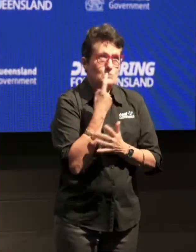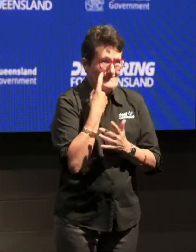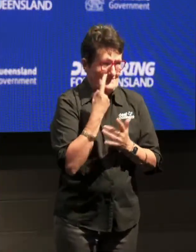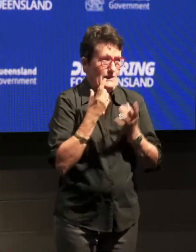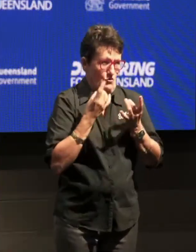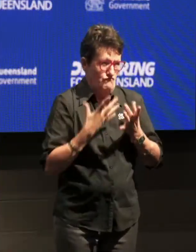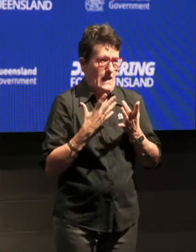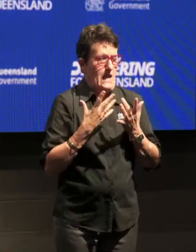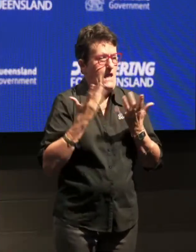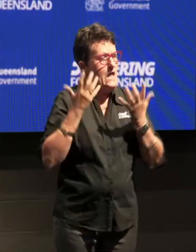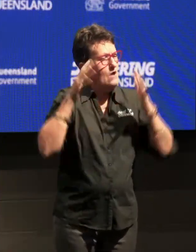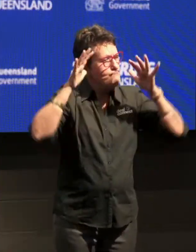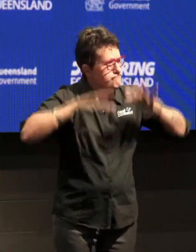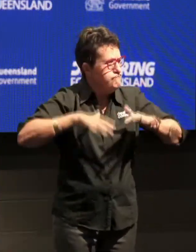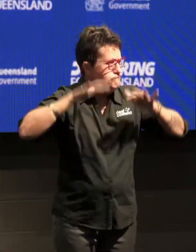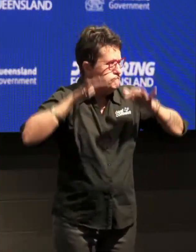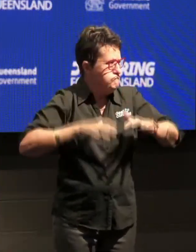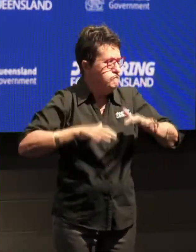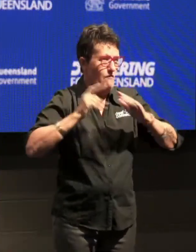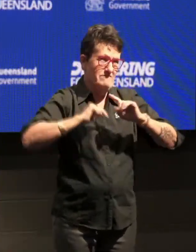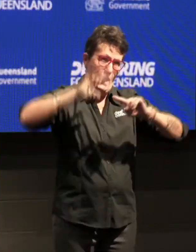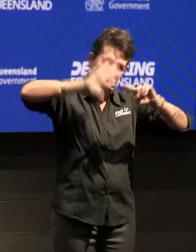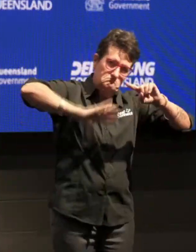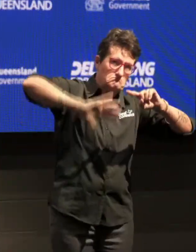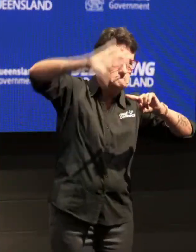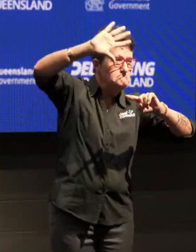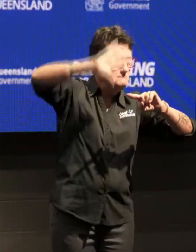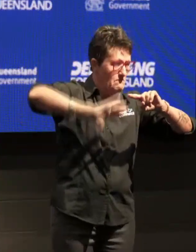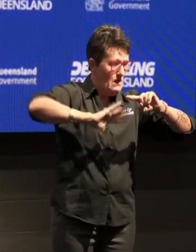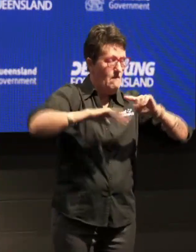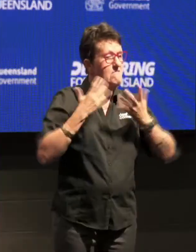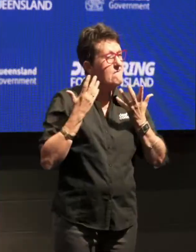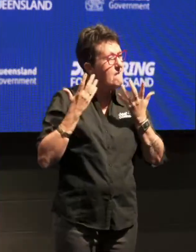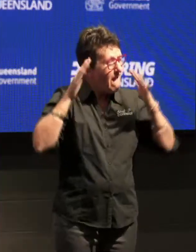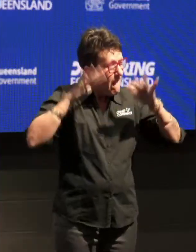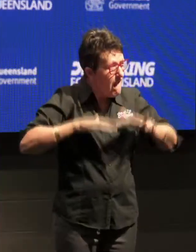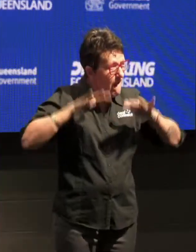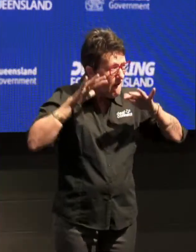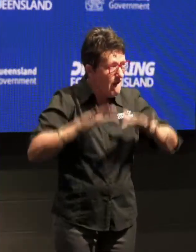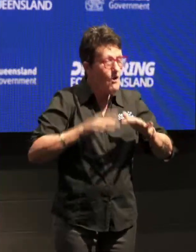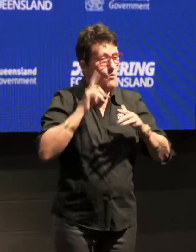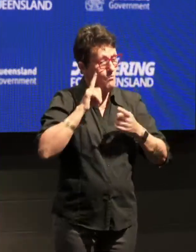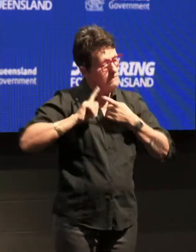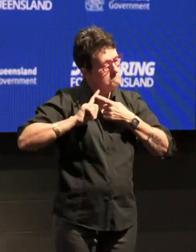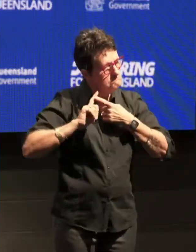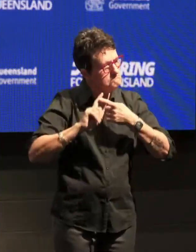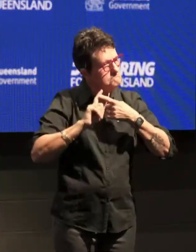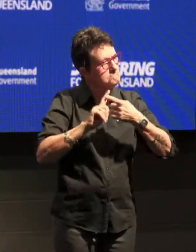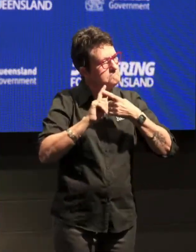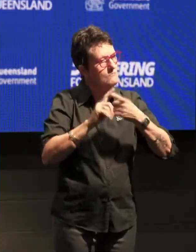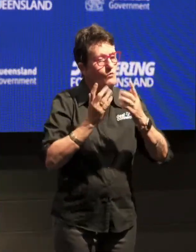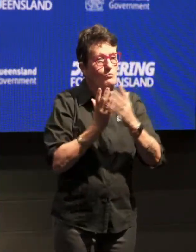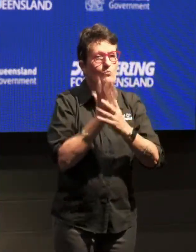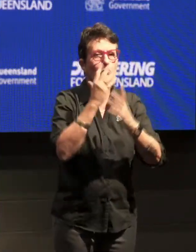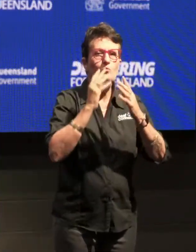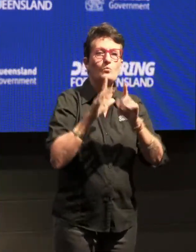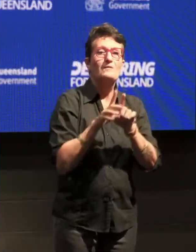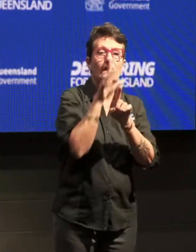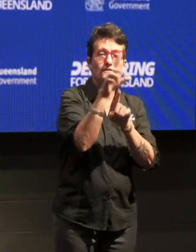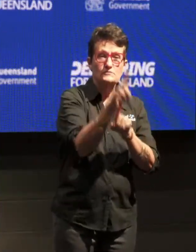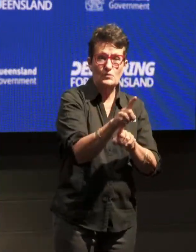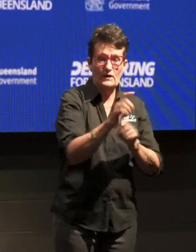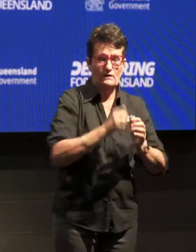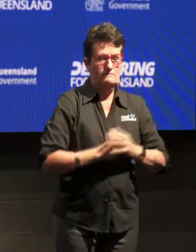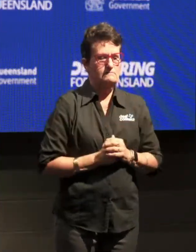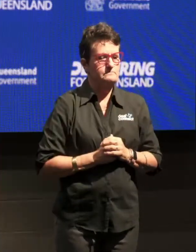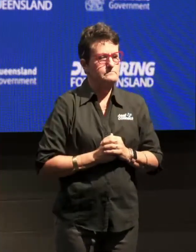of heavy rainfall across that large area, and that heavy rainfall will continue into next week. And that